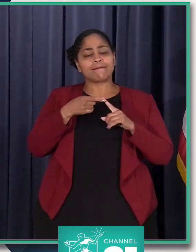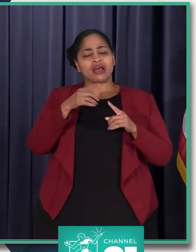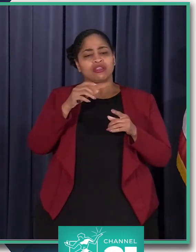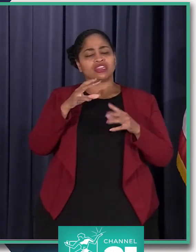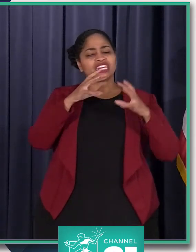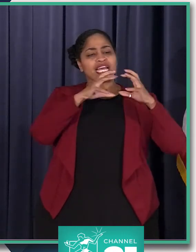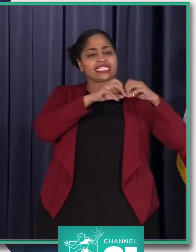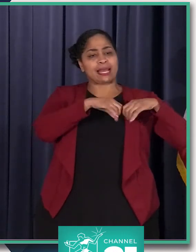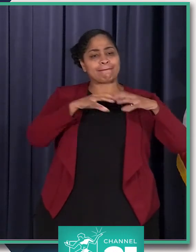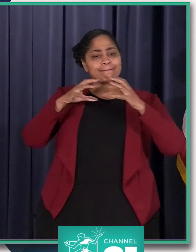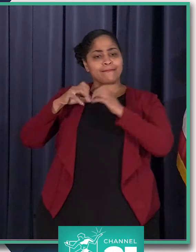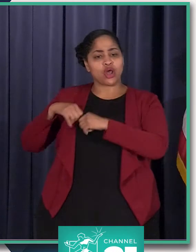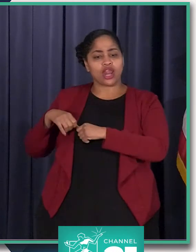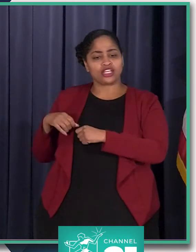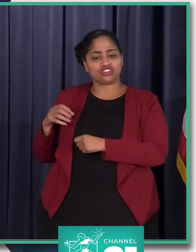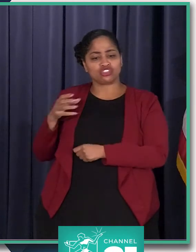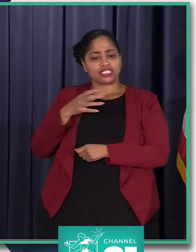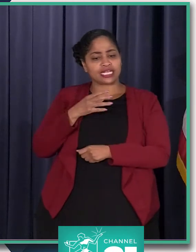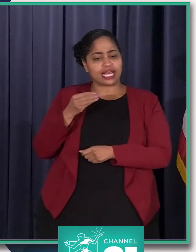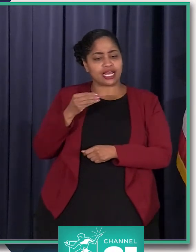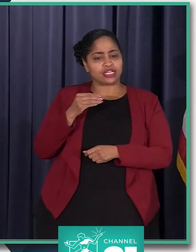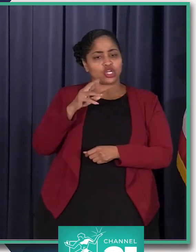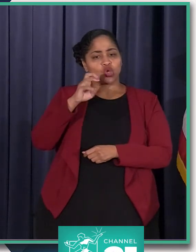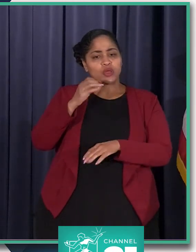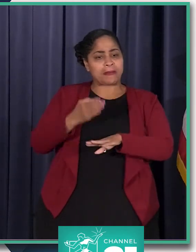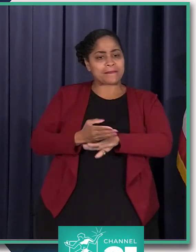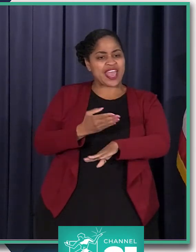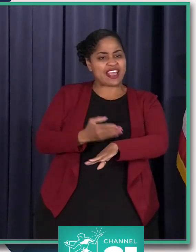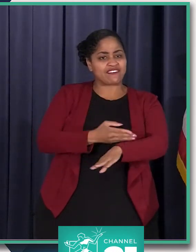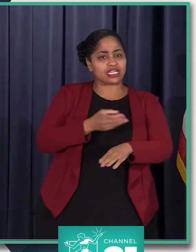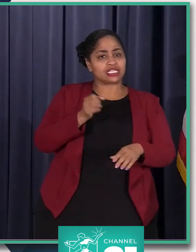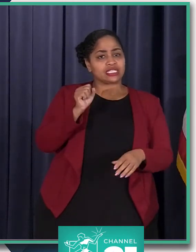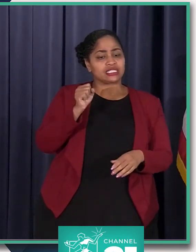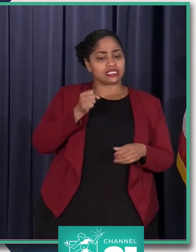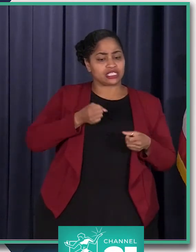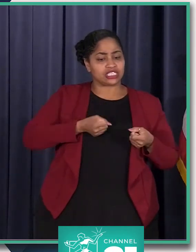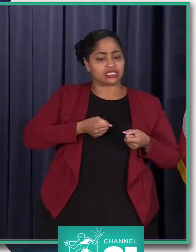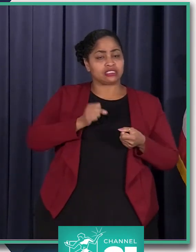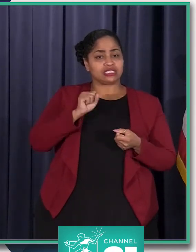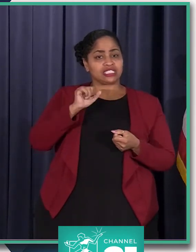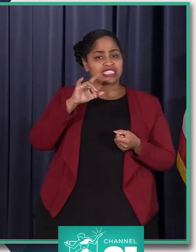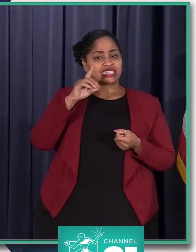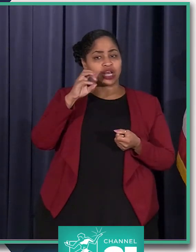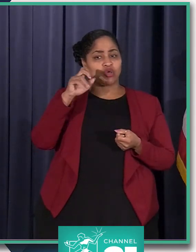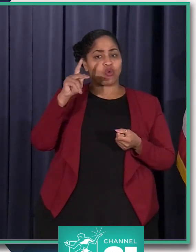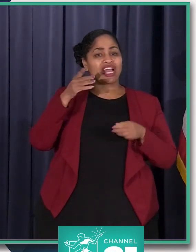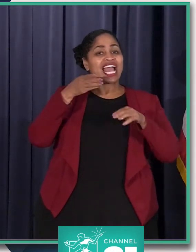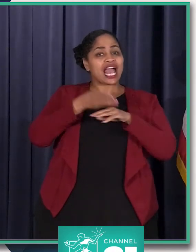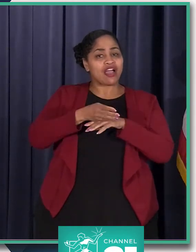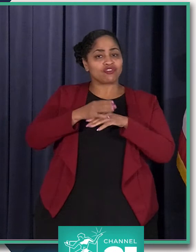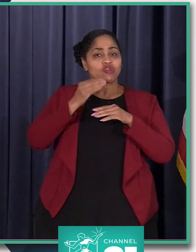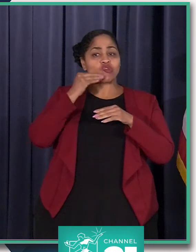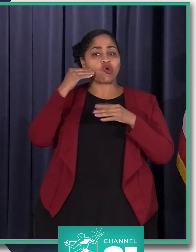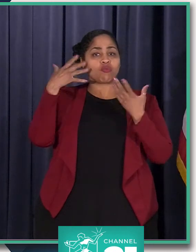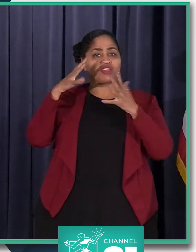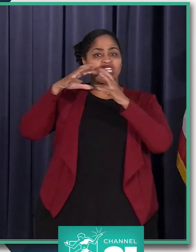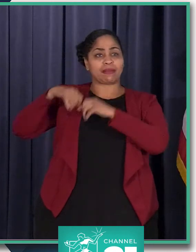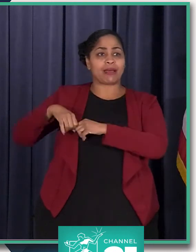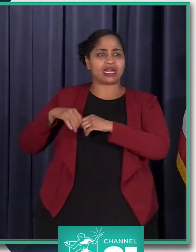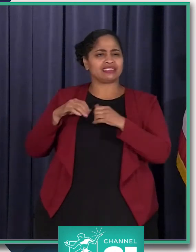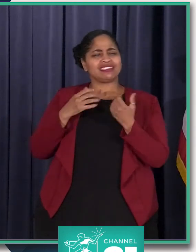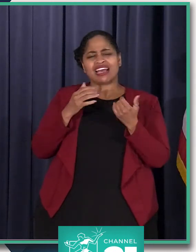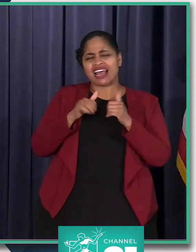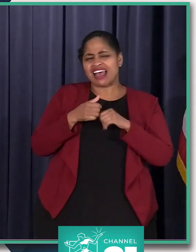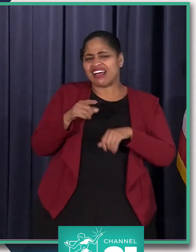demolitions and the repaving the sidewalks after the homes have been demolished. Approximately